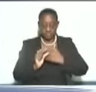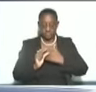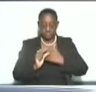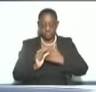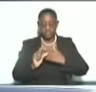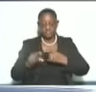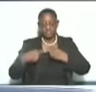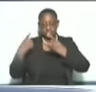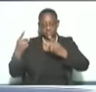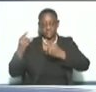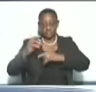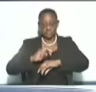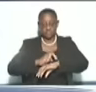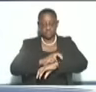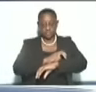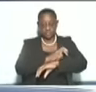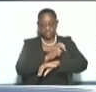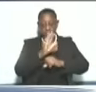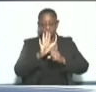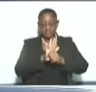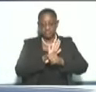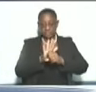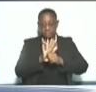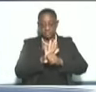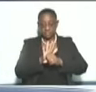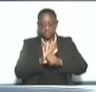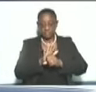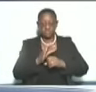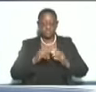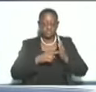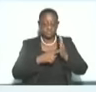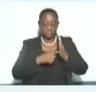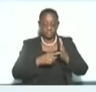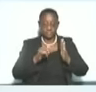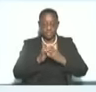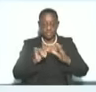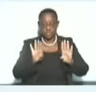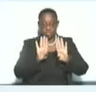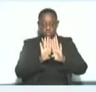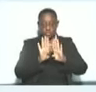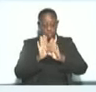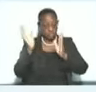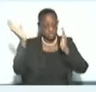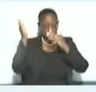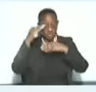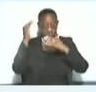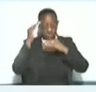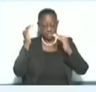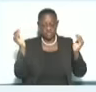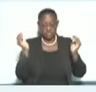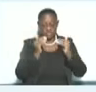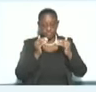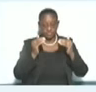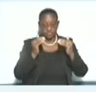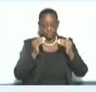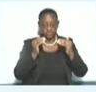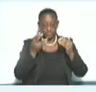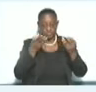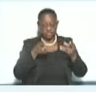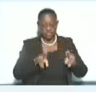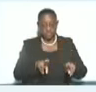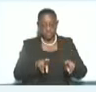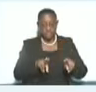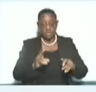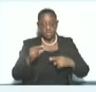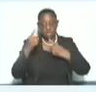COVID-19 pandemic neared completion and the economic indicators returned closer to the expected medium-term trajectory. That's according